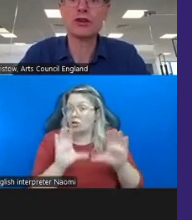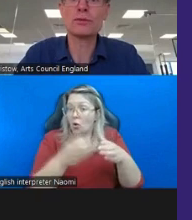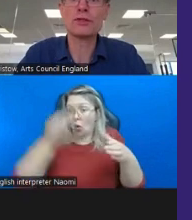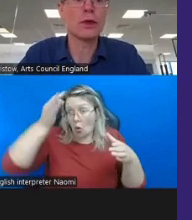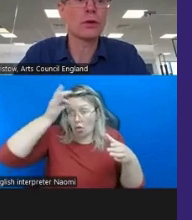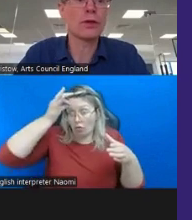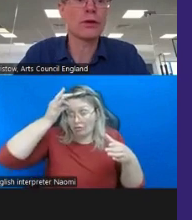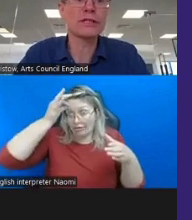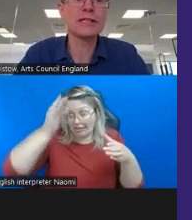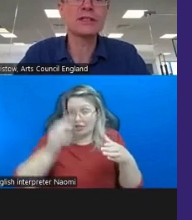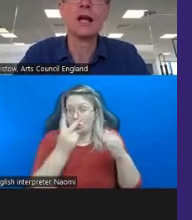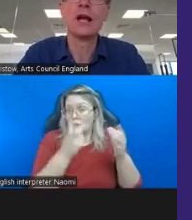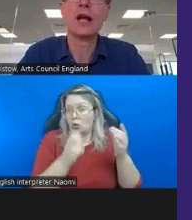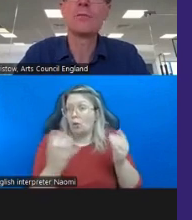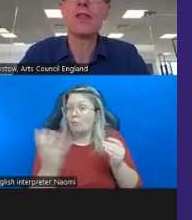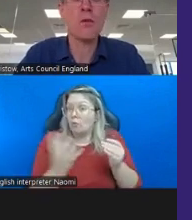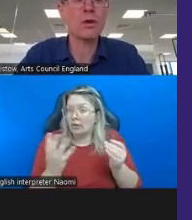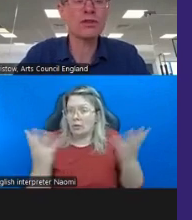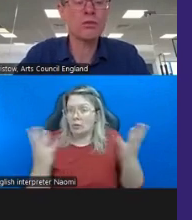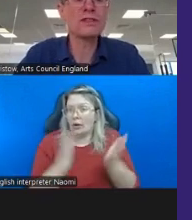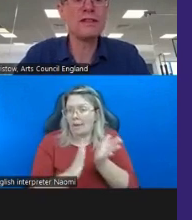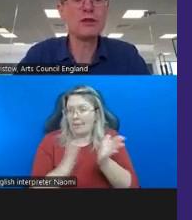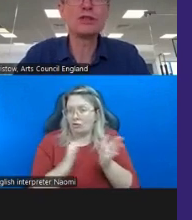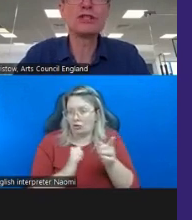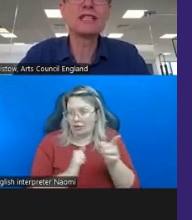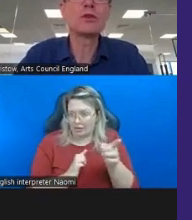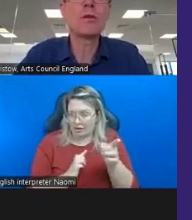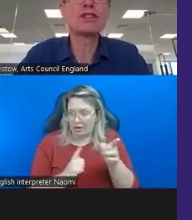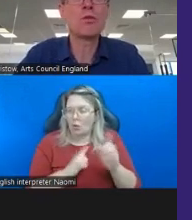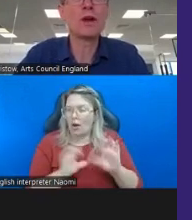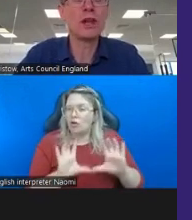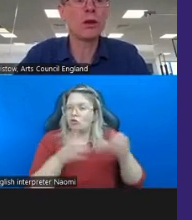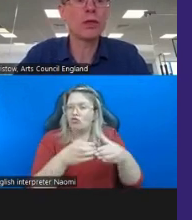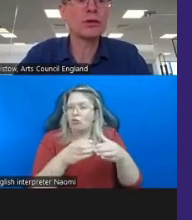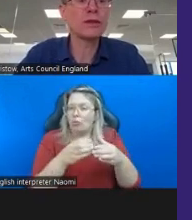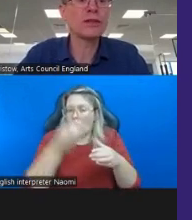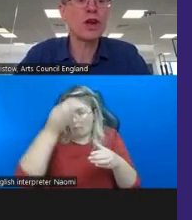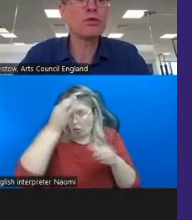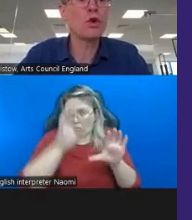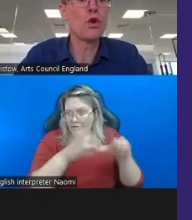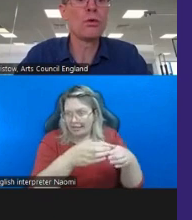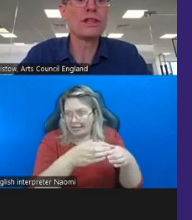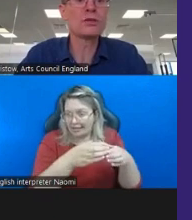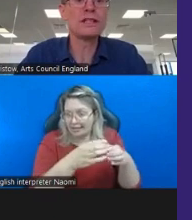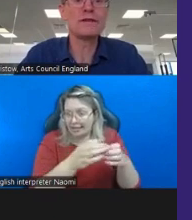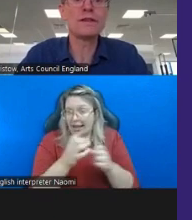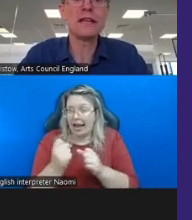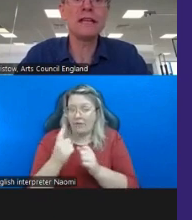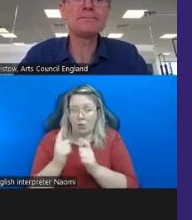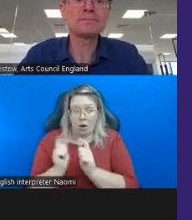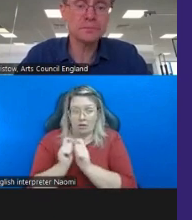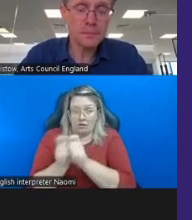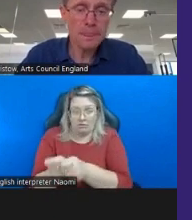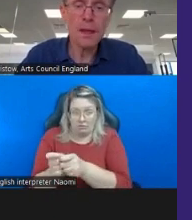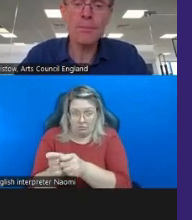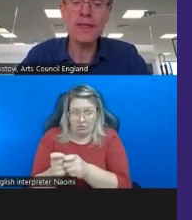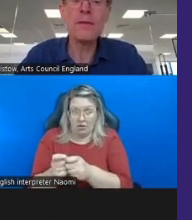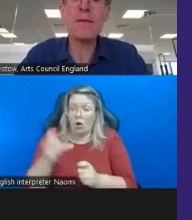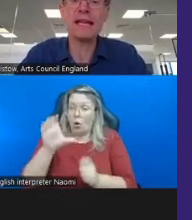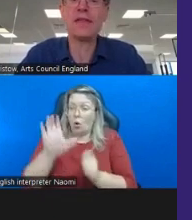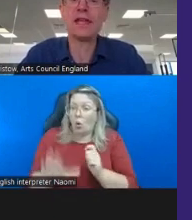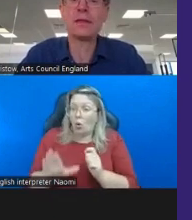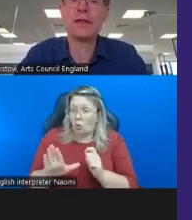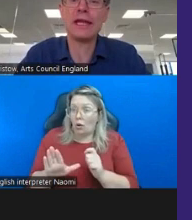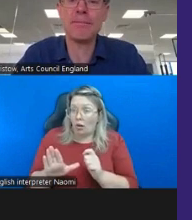because they're groups of local authorities. There was one devolution deal that went to one local authority on its own, Cornwall, in 2015. But